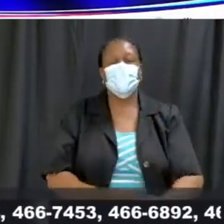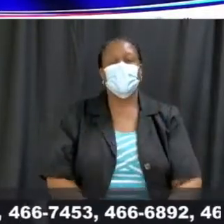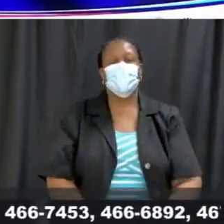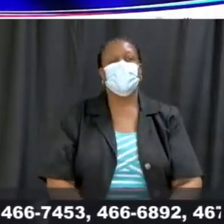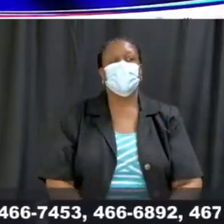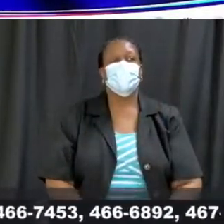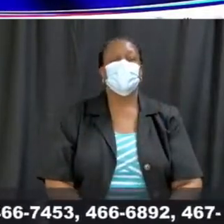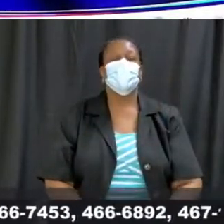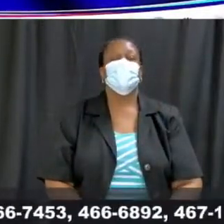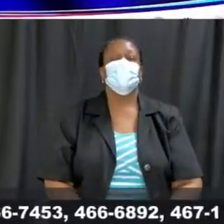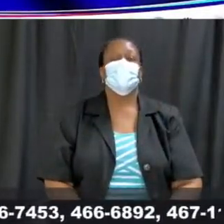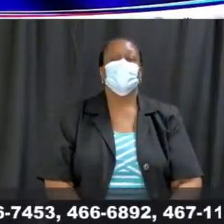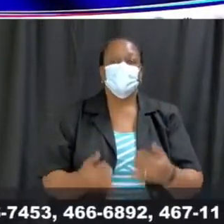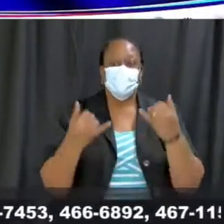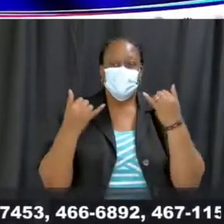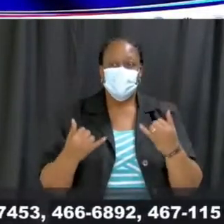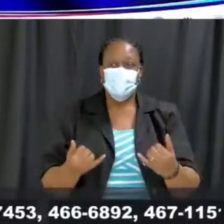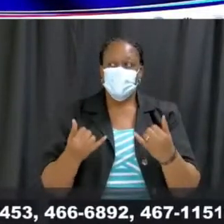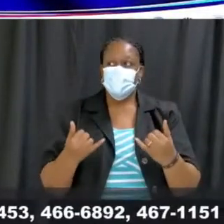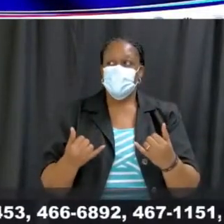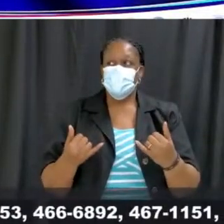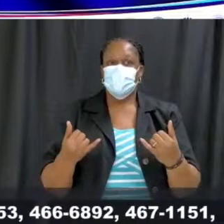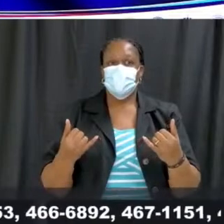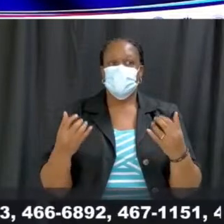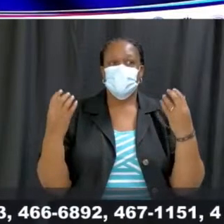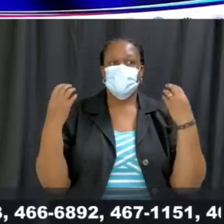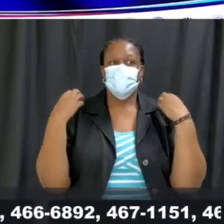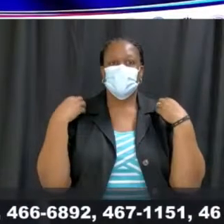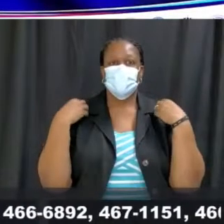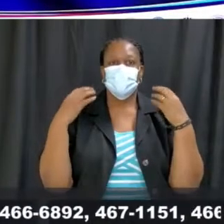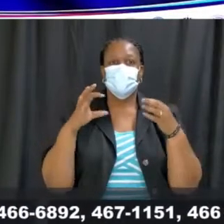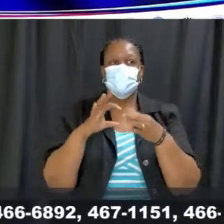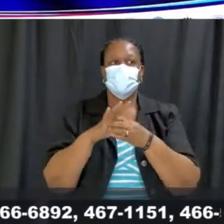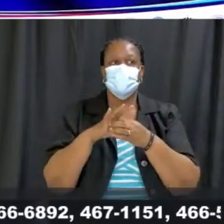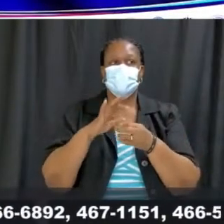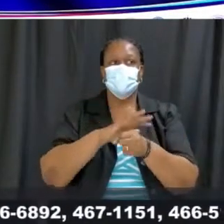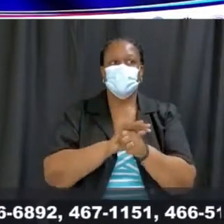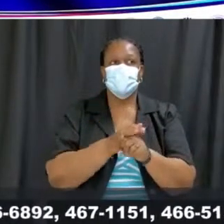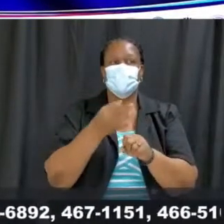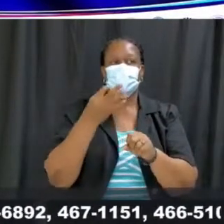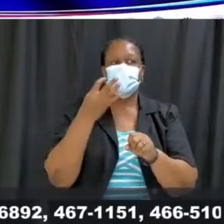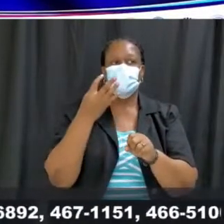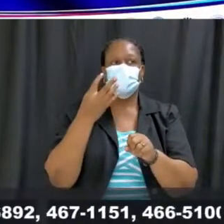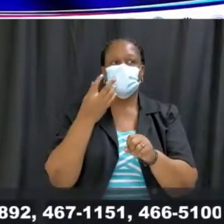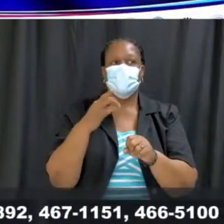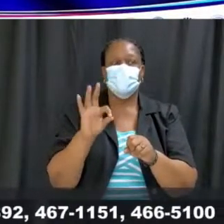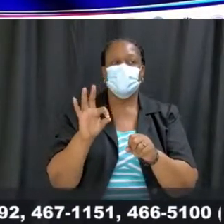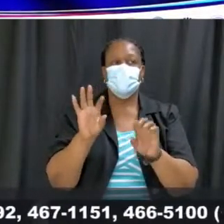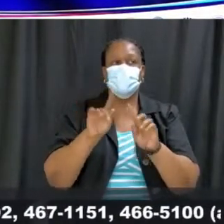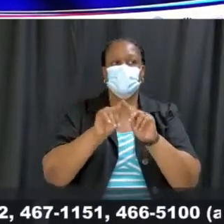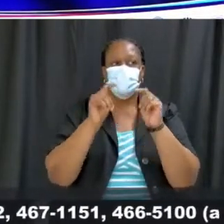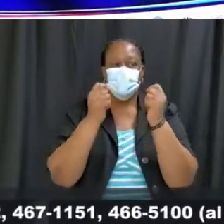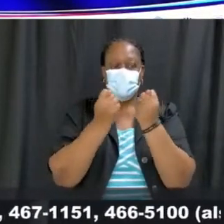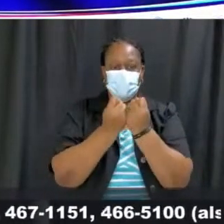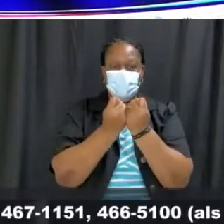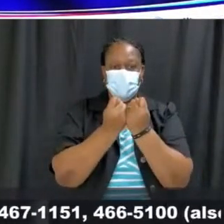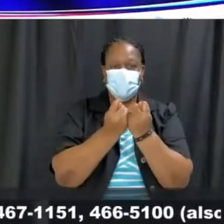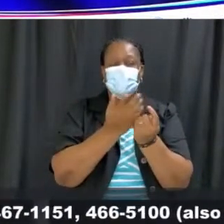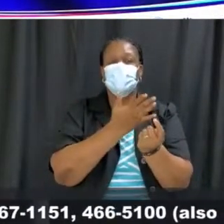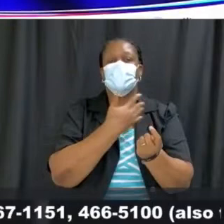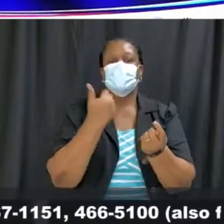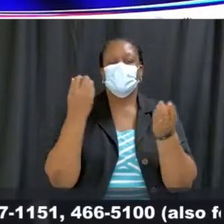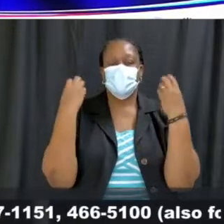chair of the National COVID-19 Task Force, and the National Disaster